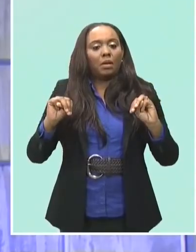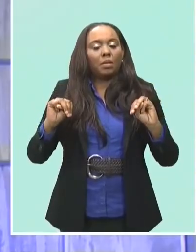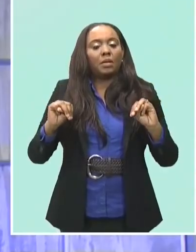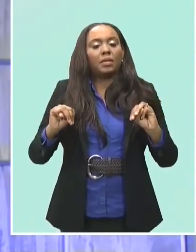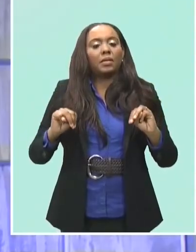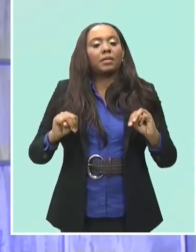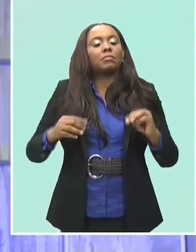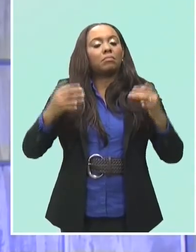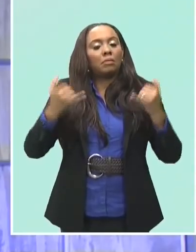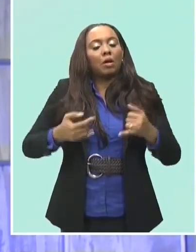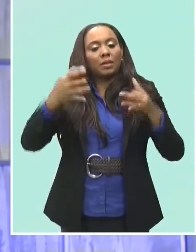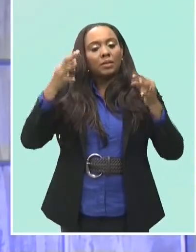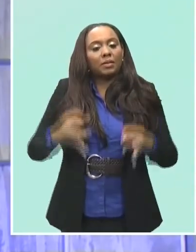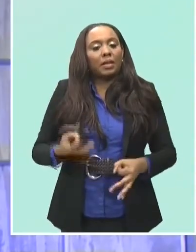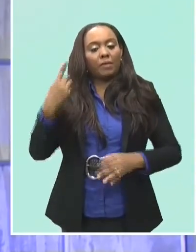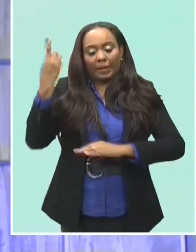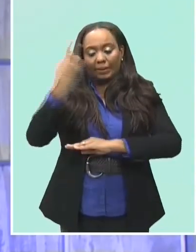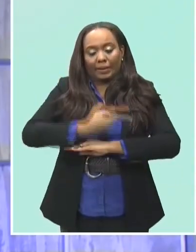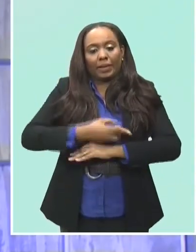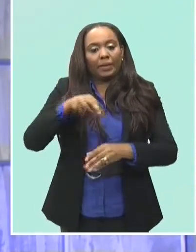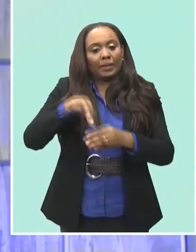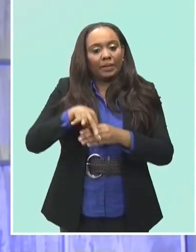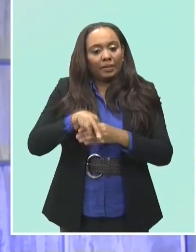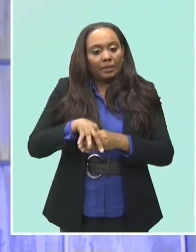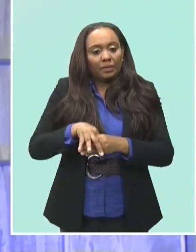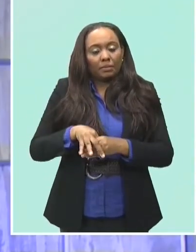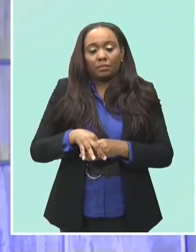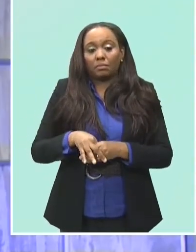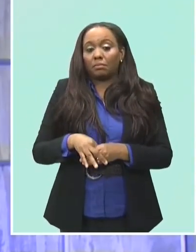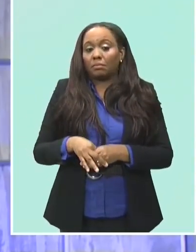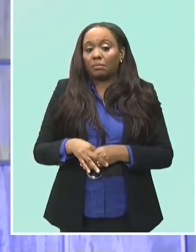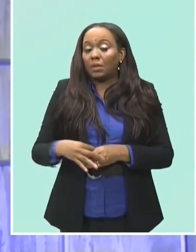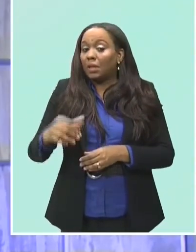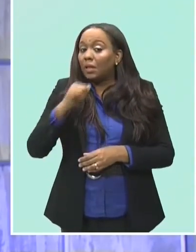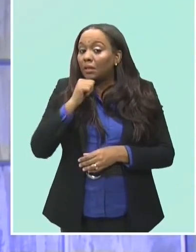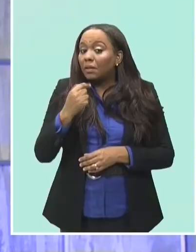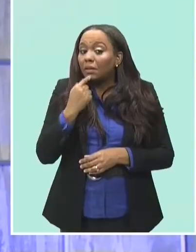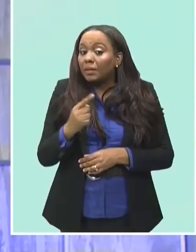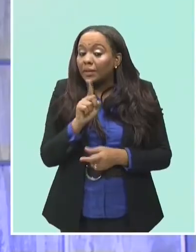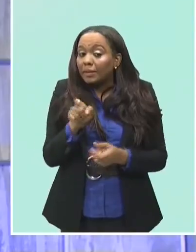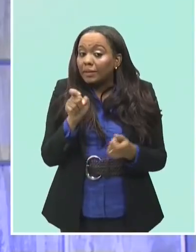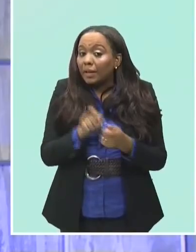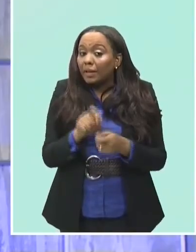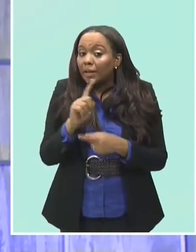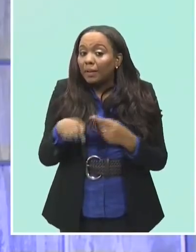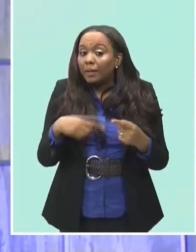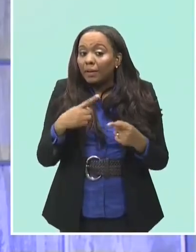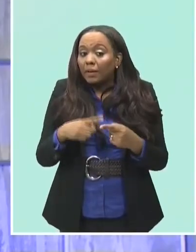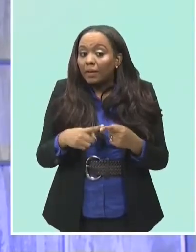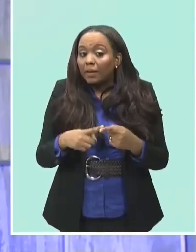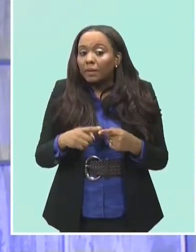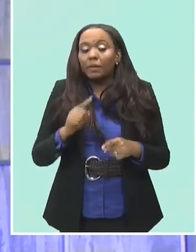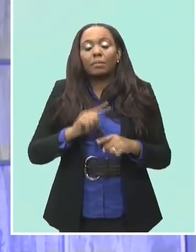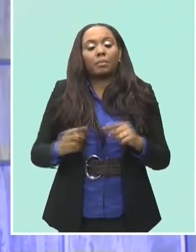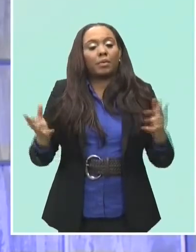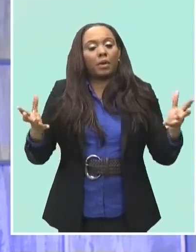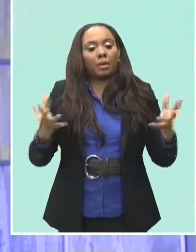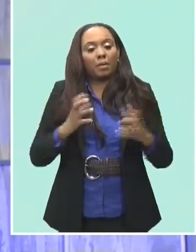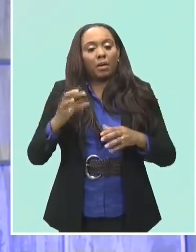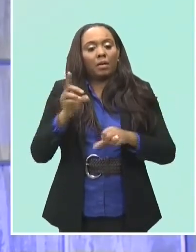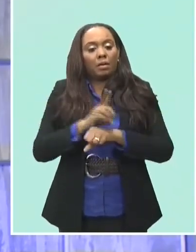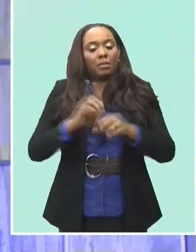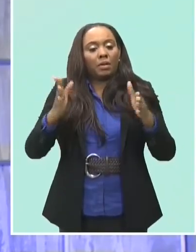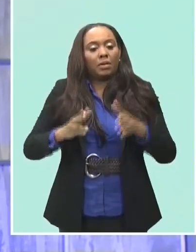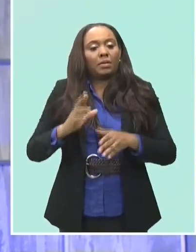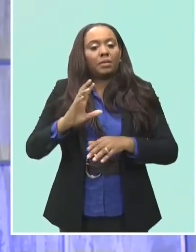date for general elections. Now, while not revealing exactly when Dominicans will go to the polls, he encouraged them to put everything